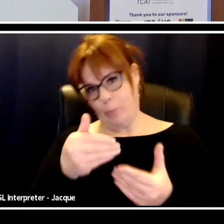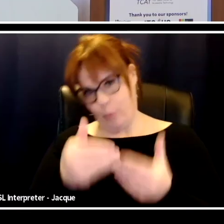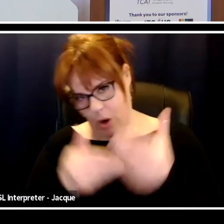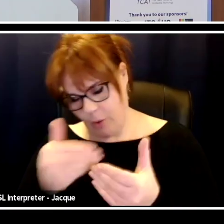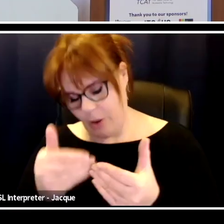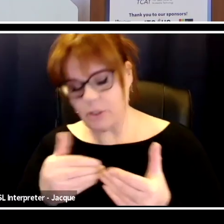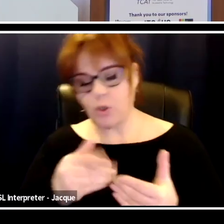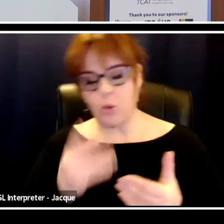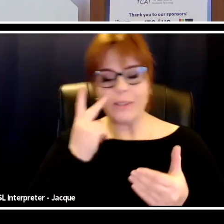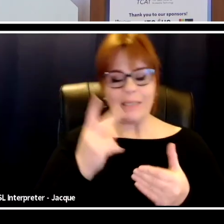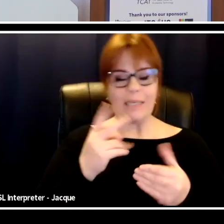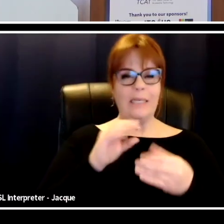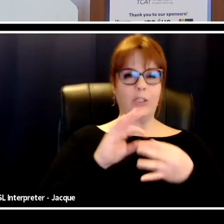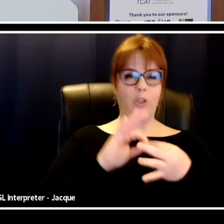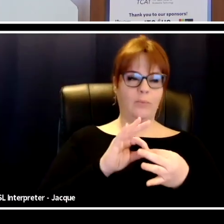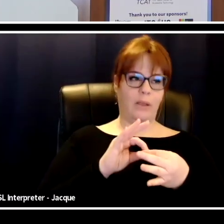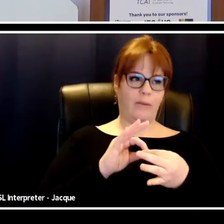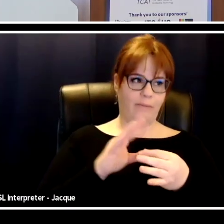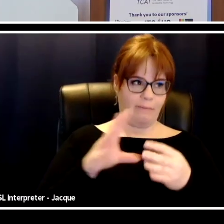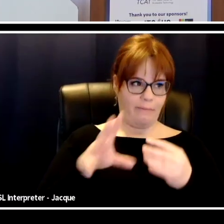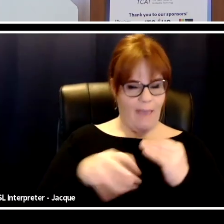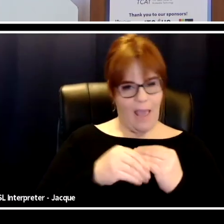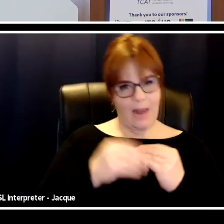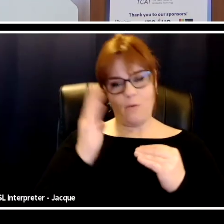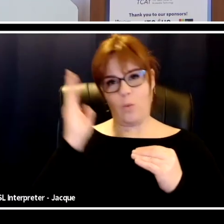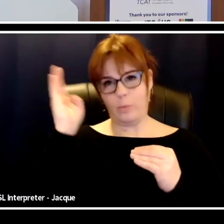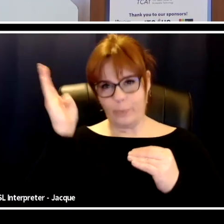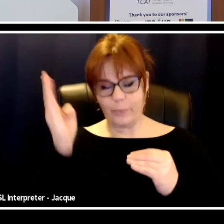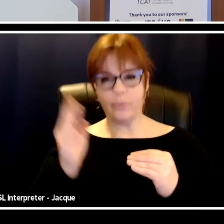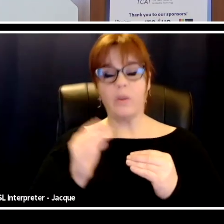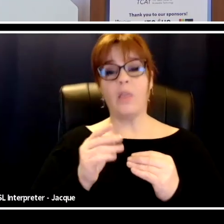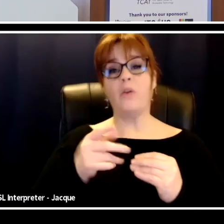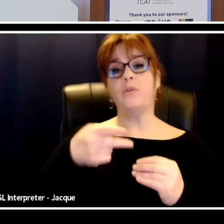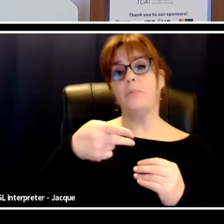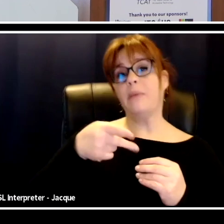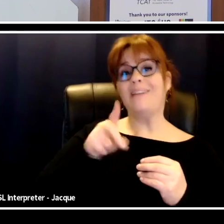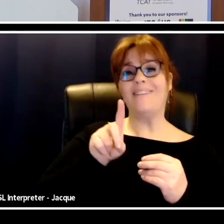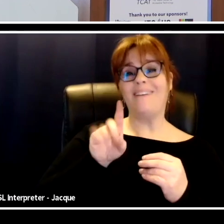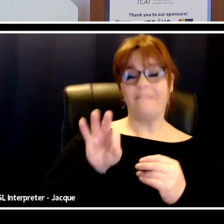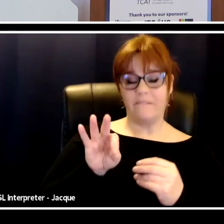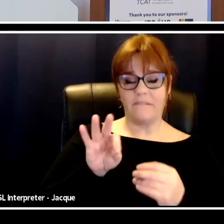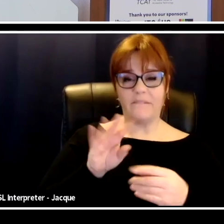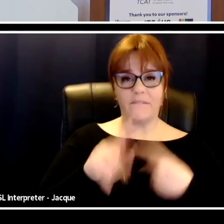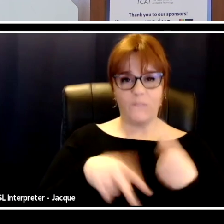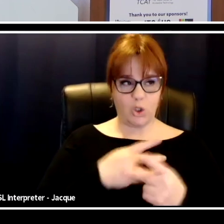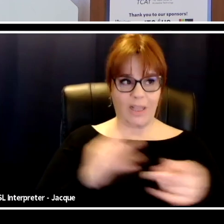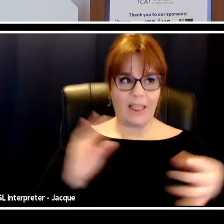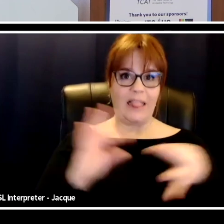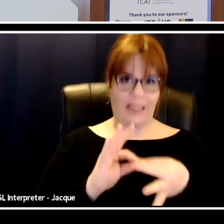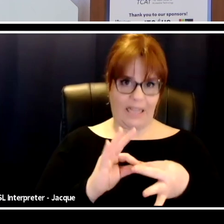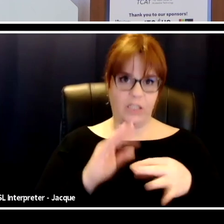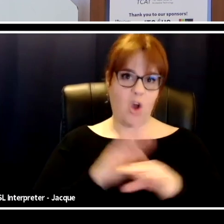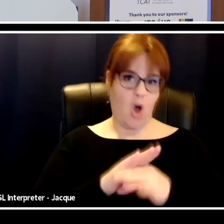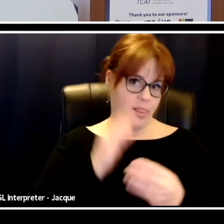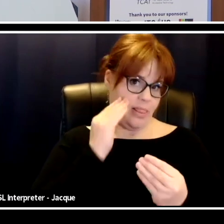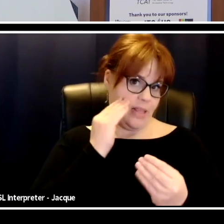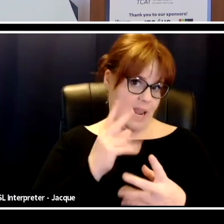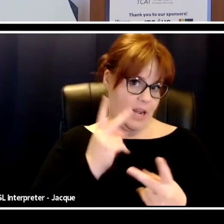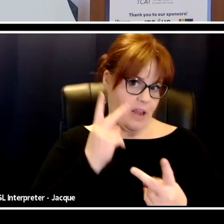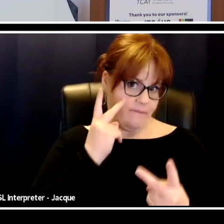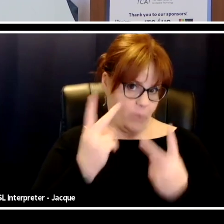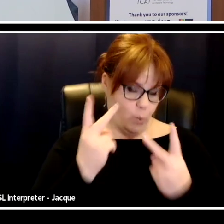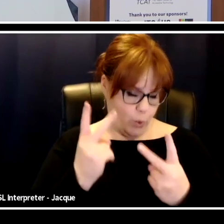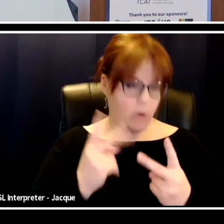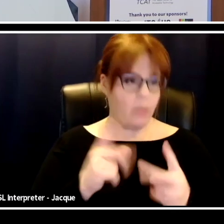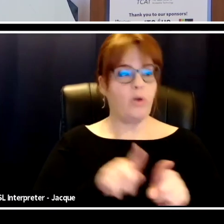of like formatting and presentation, but you'll see that there's a PDF version of it linked on the data viewer. There's also